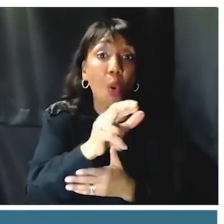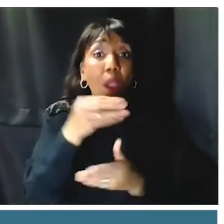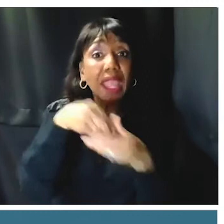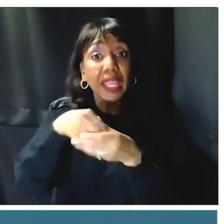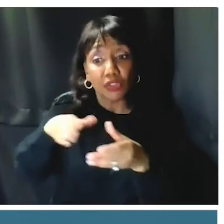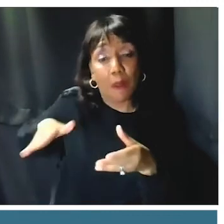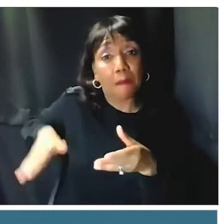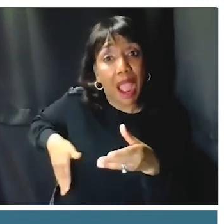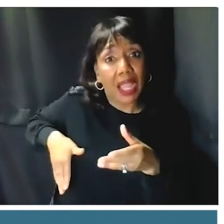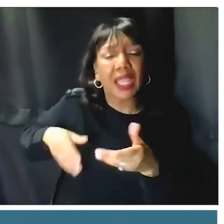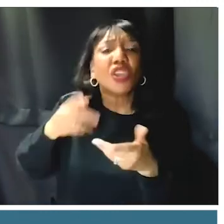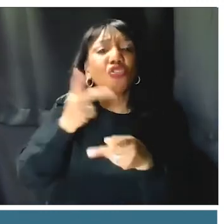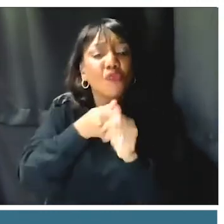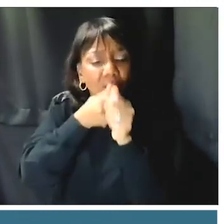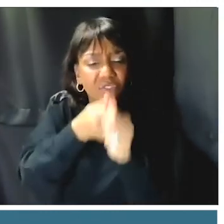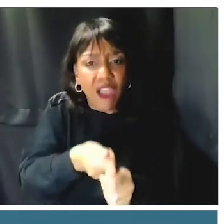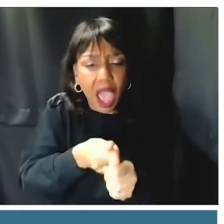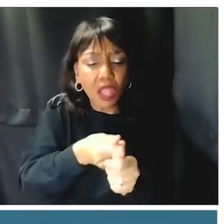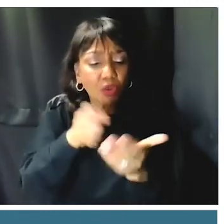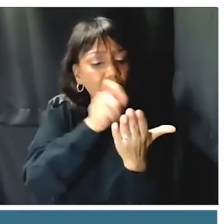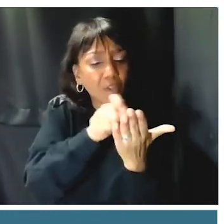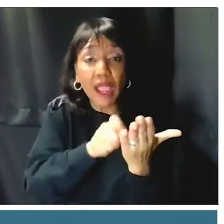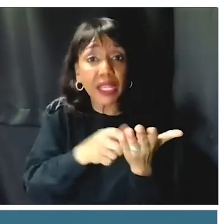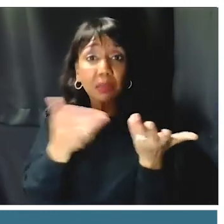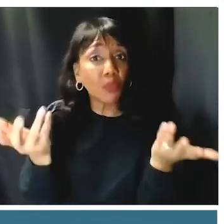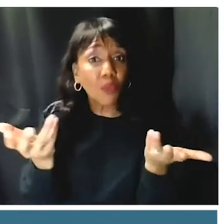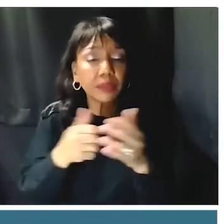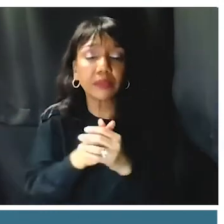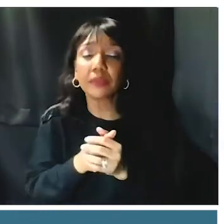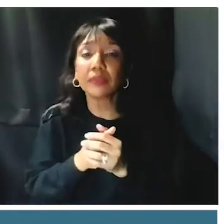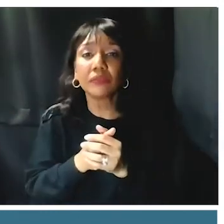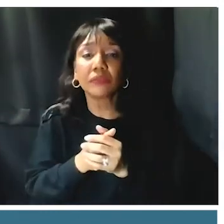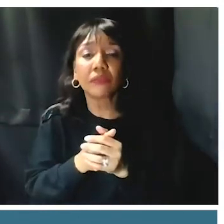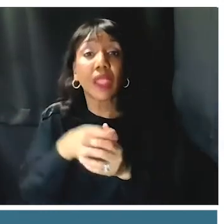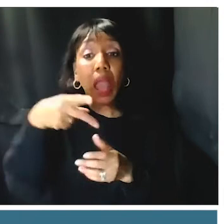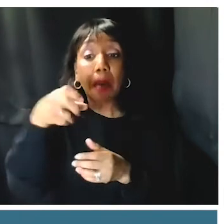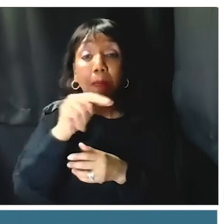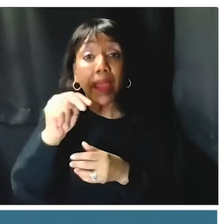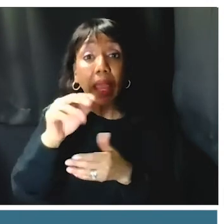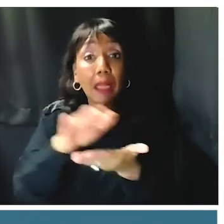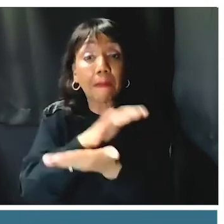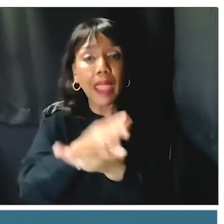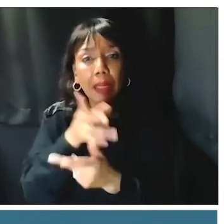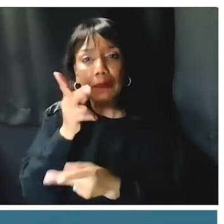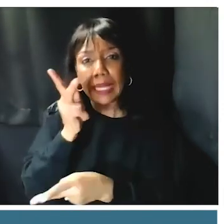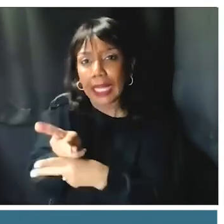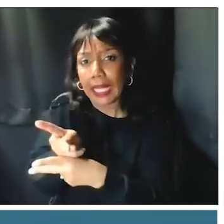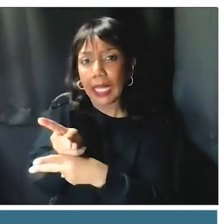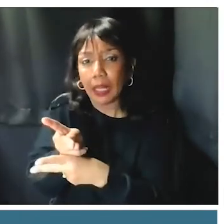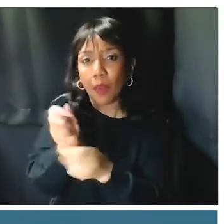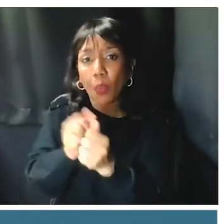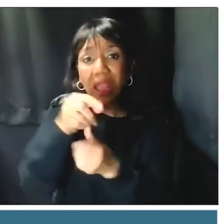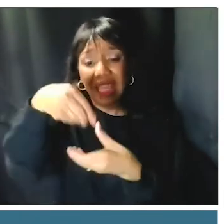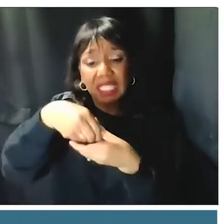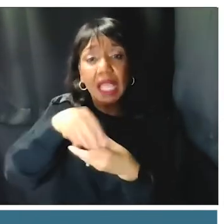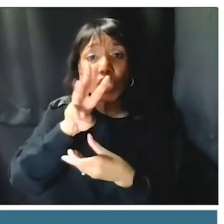in your pocket, you can track your expenses by doing the following. Keep a pen and a piece of paper